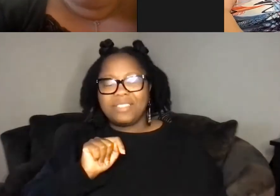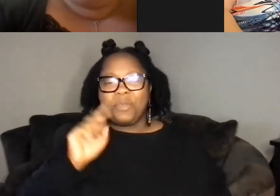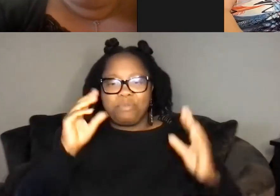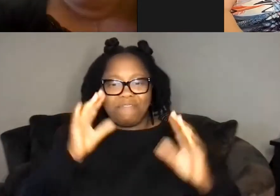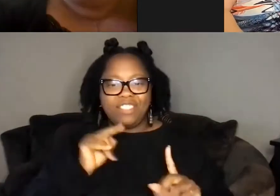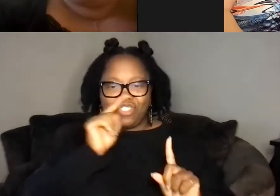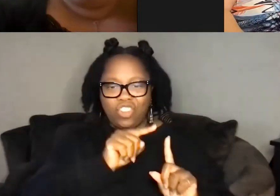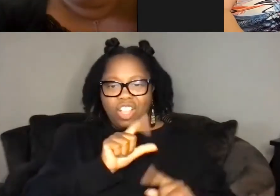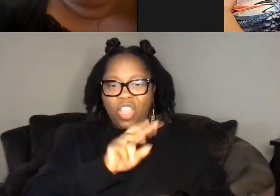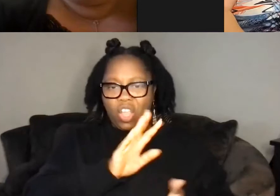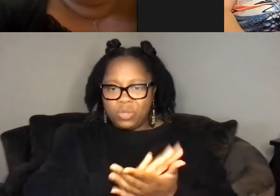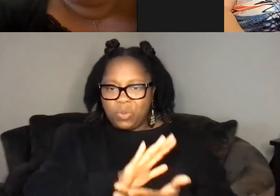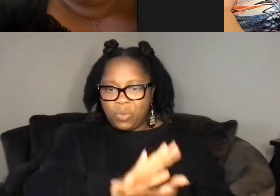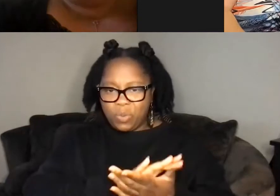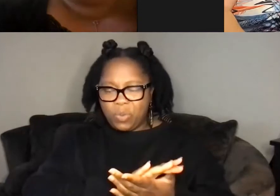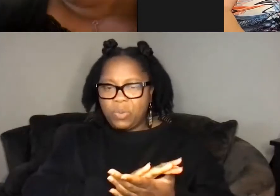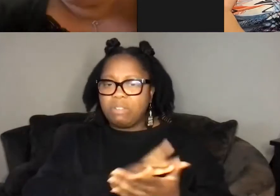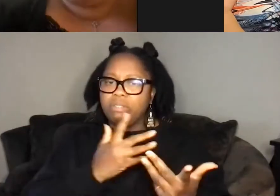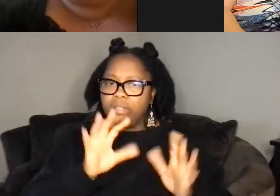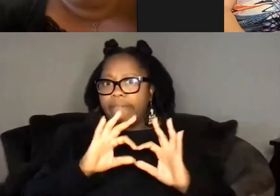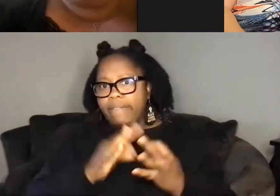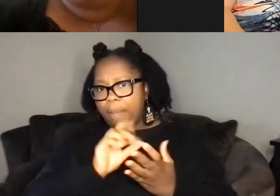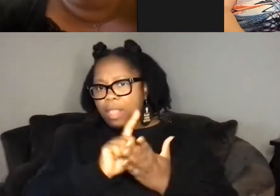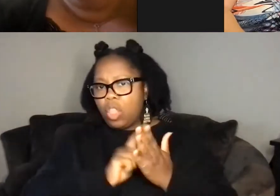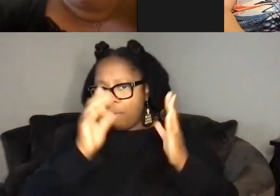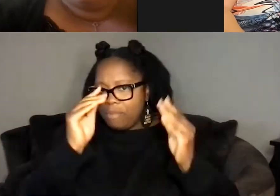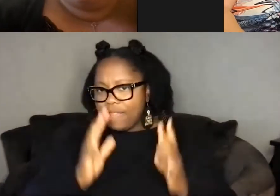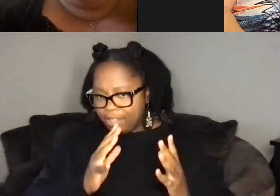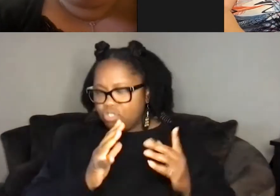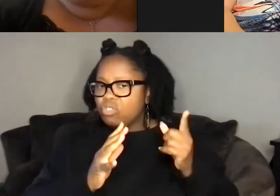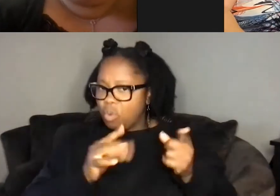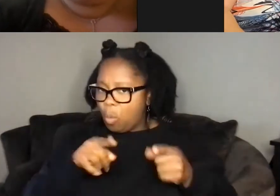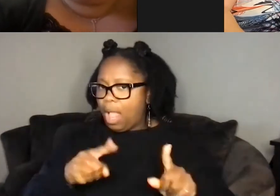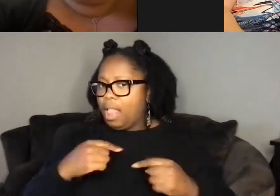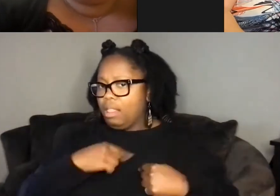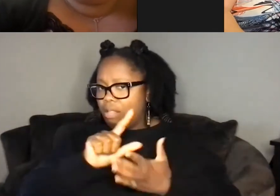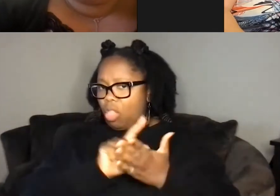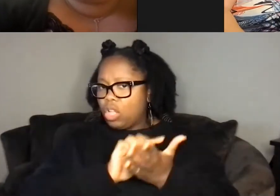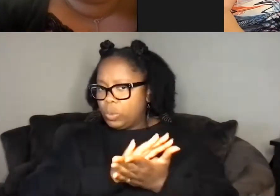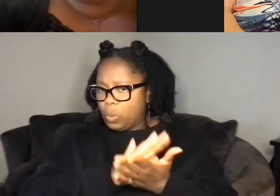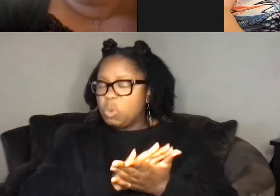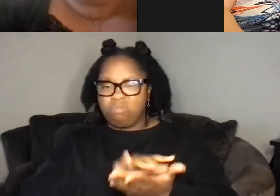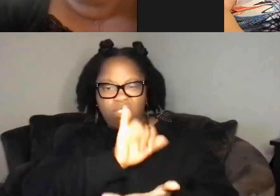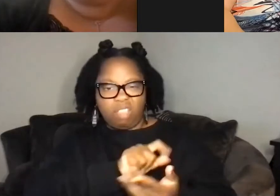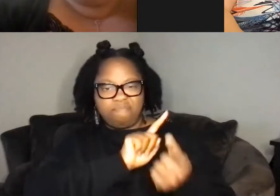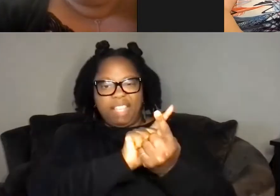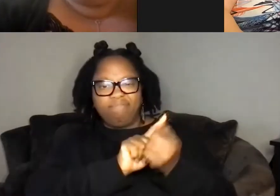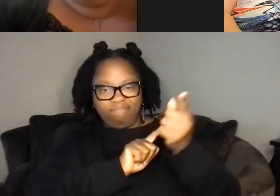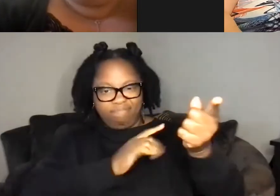and also family law professor in law school. And so we met there,